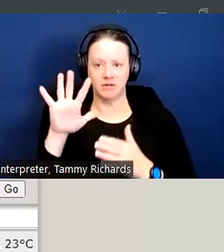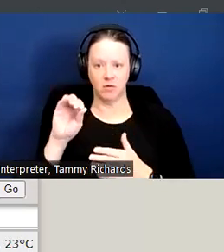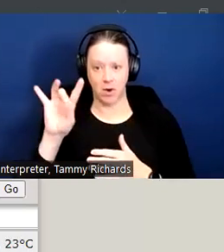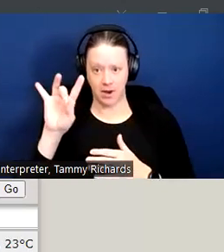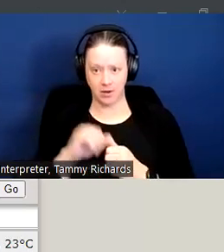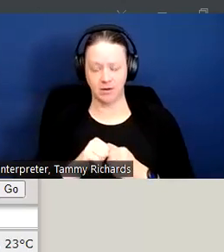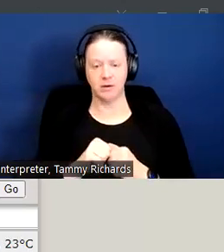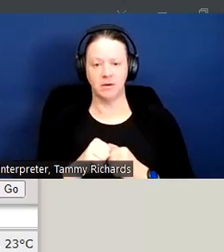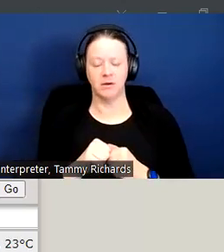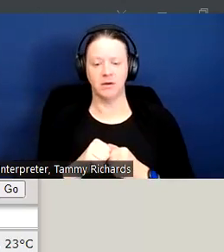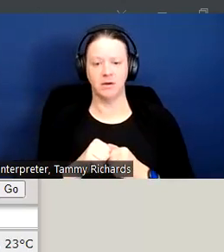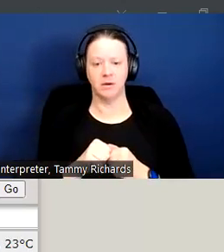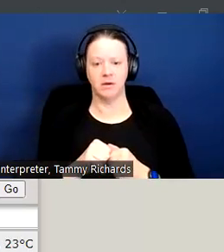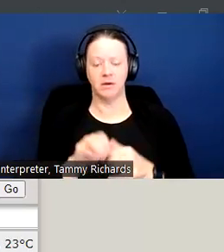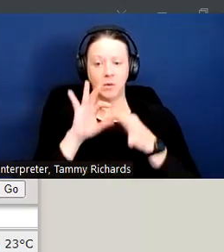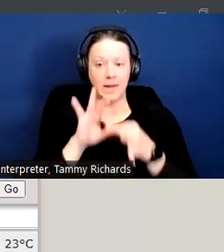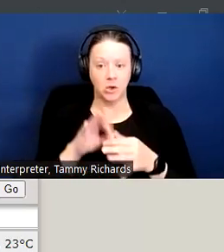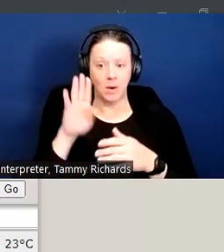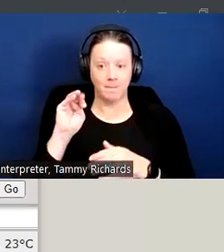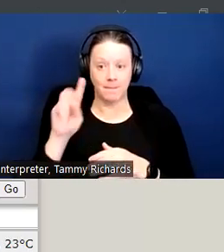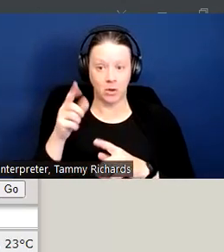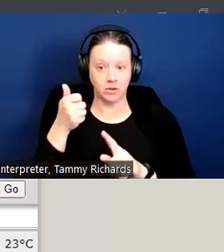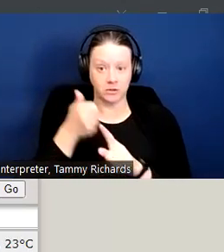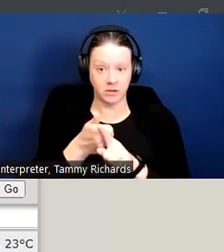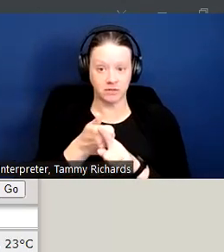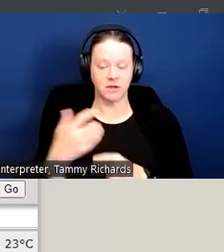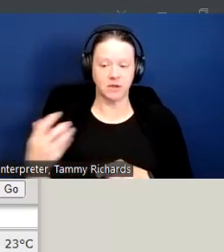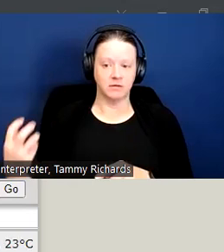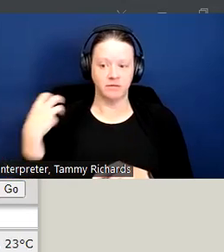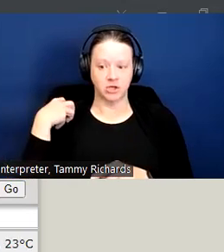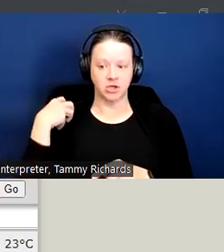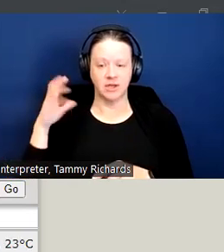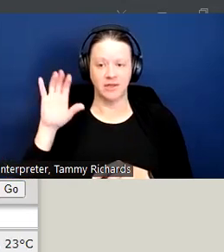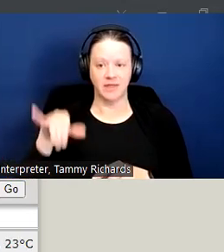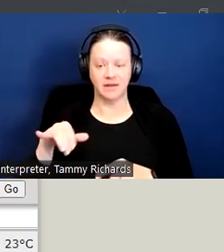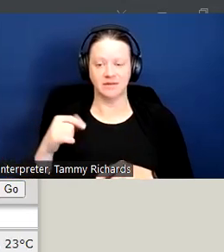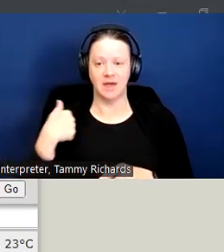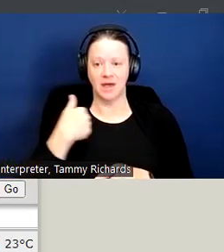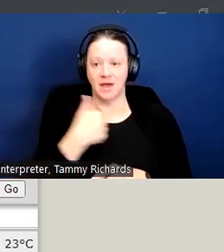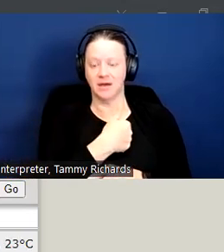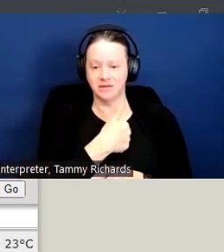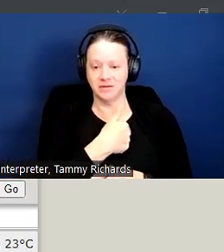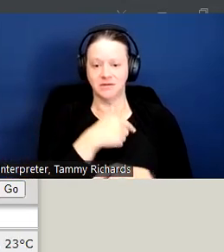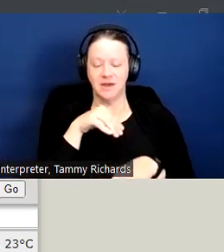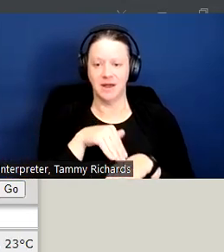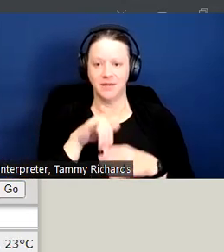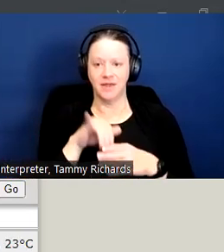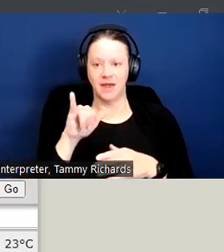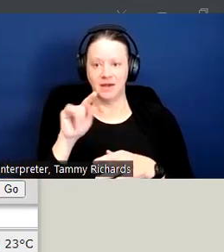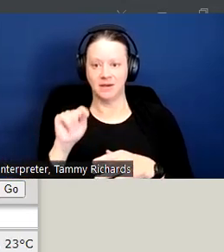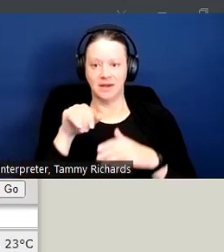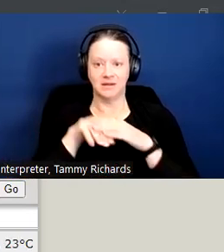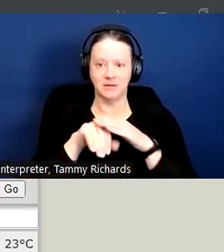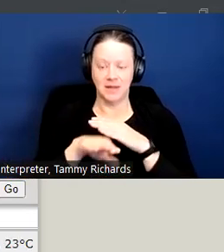In terms of in Maryland, officially it is us at the IT Accessibility